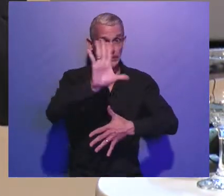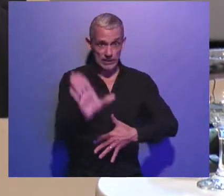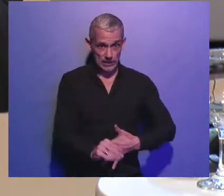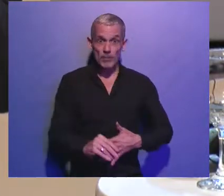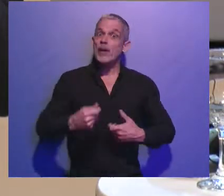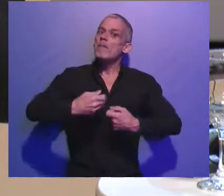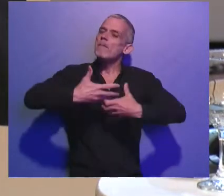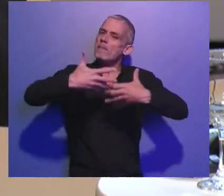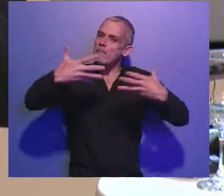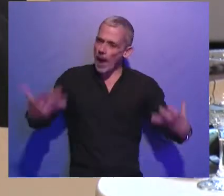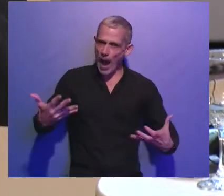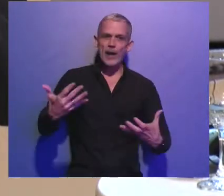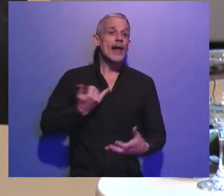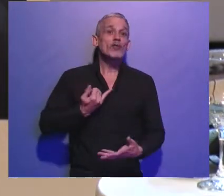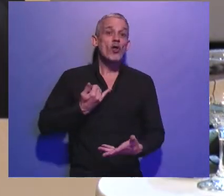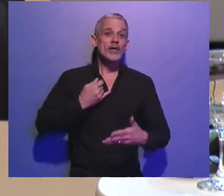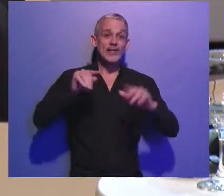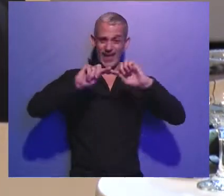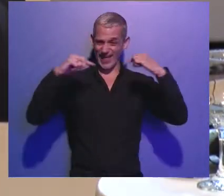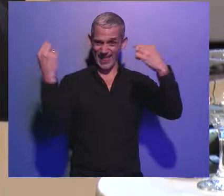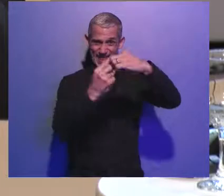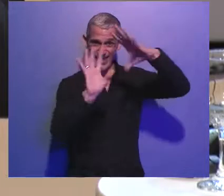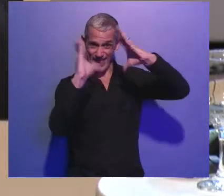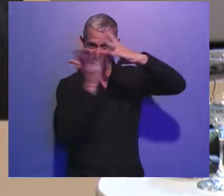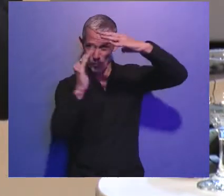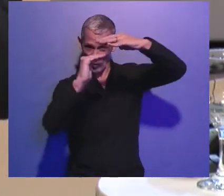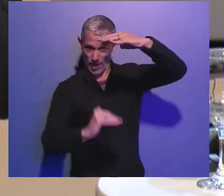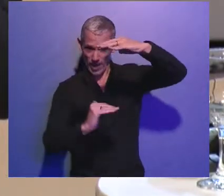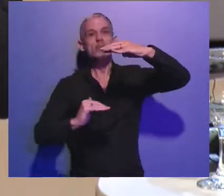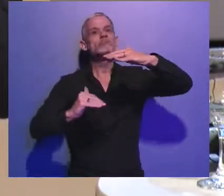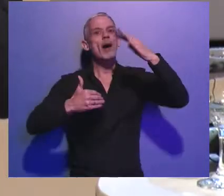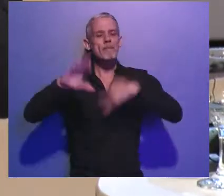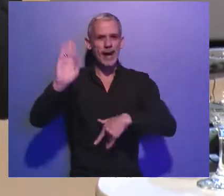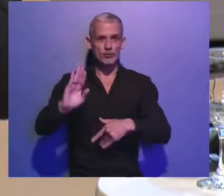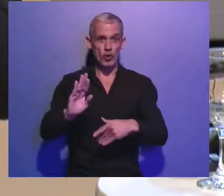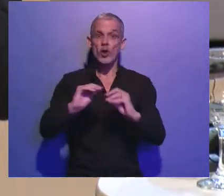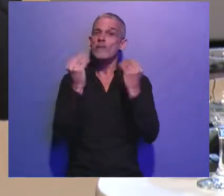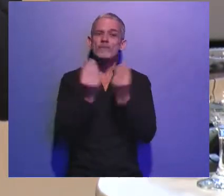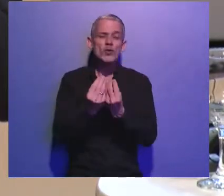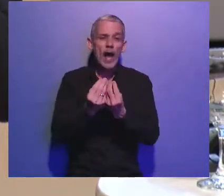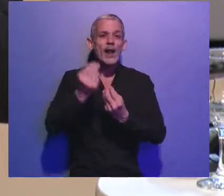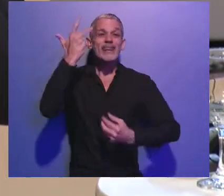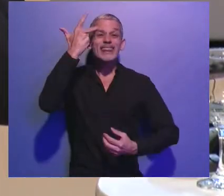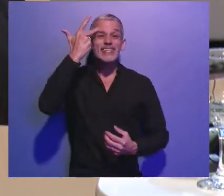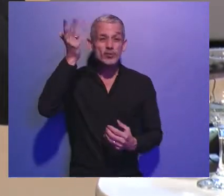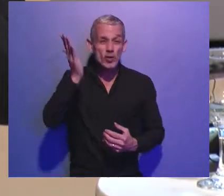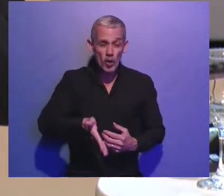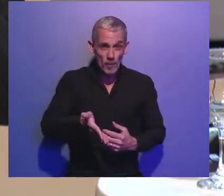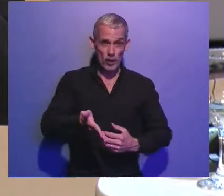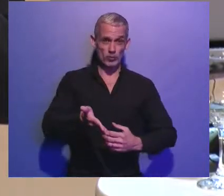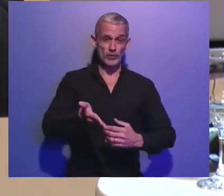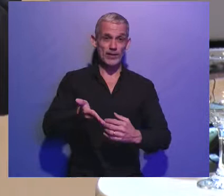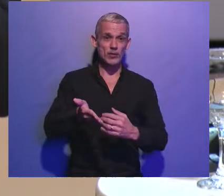the southern hemisphere. It generates 18% of the gross national product of